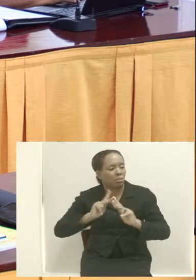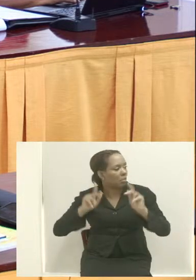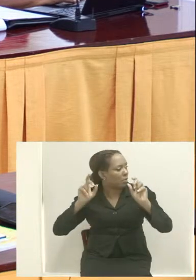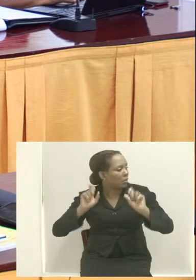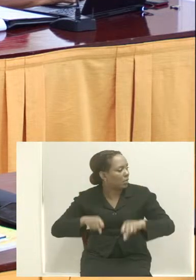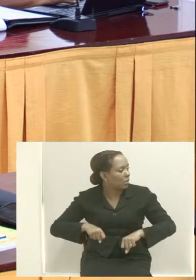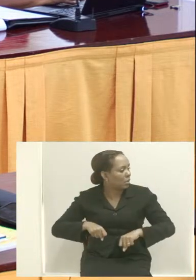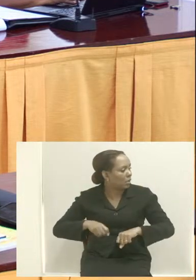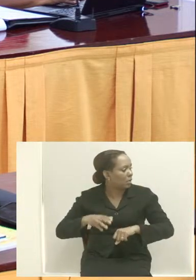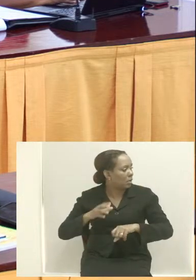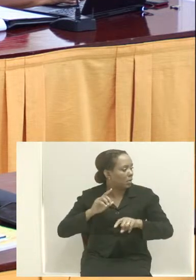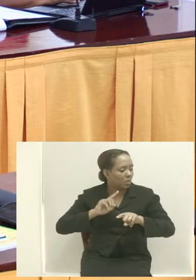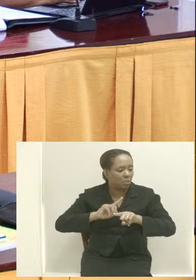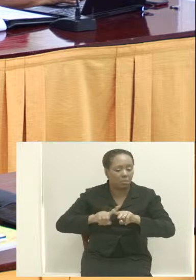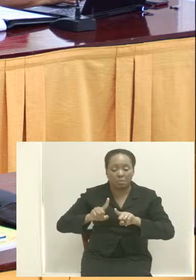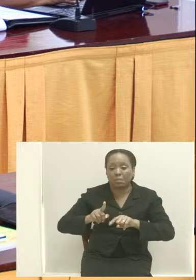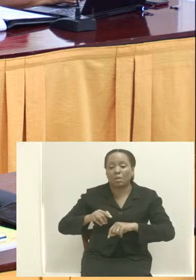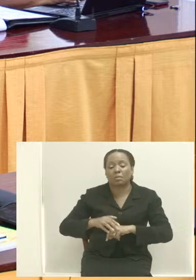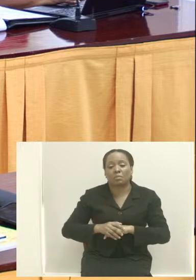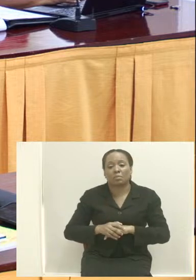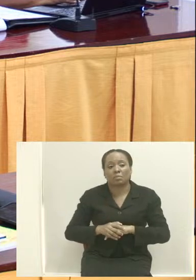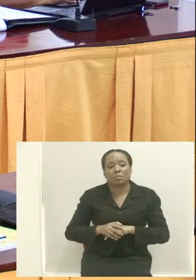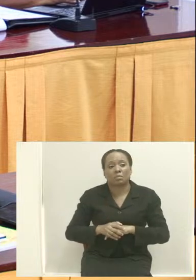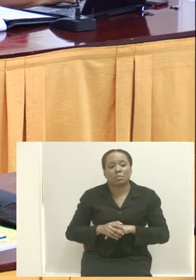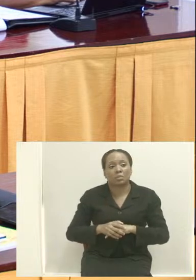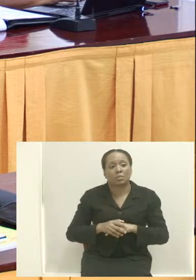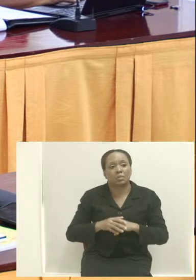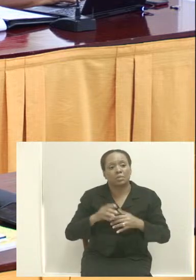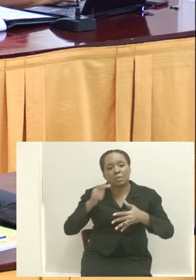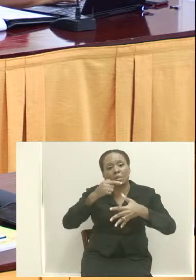that can lead to